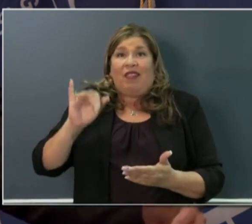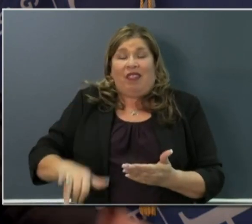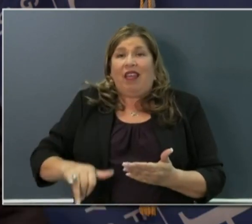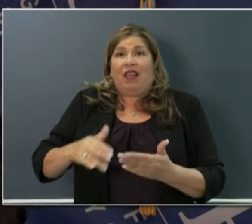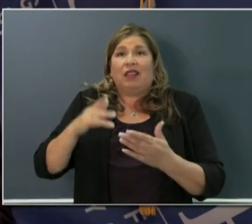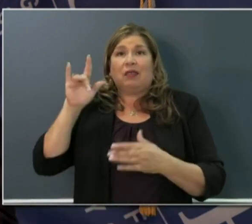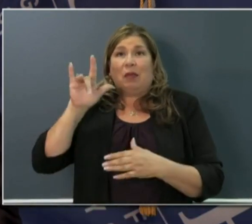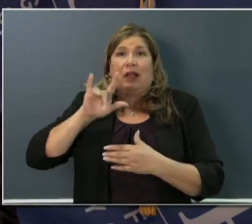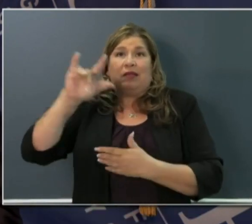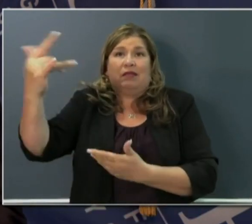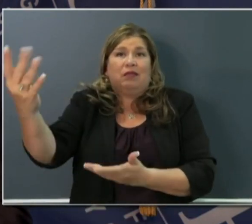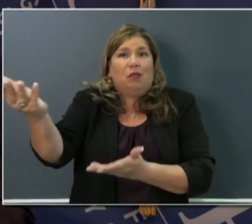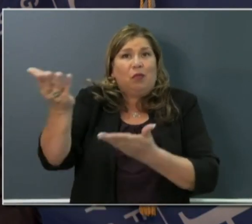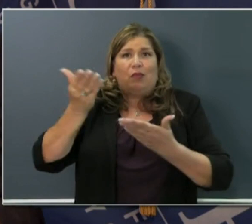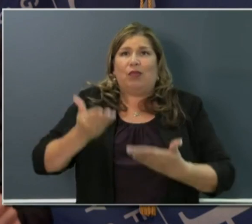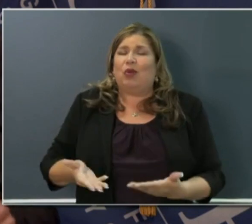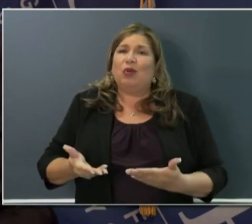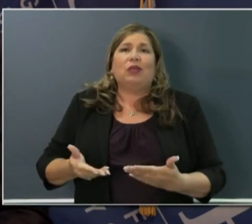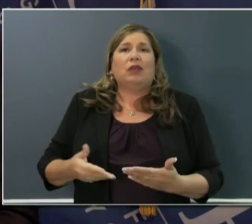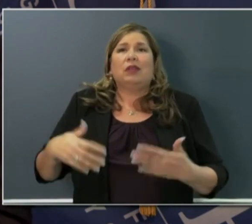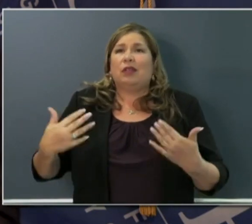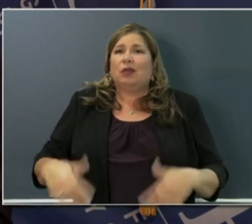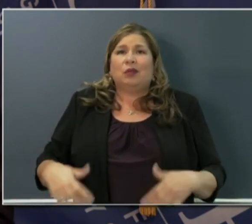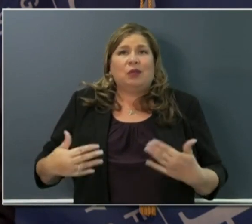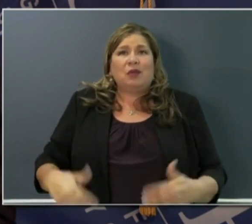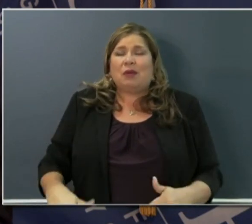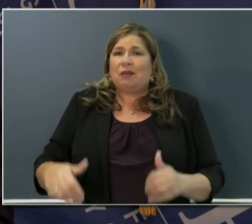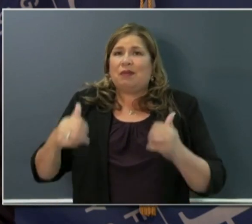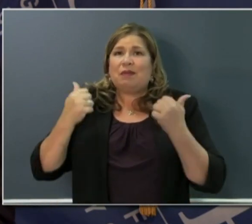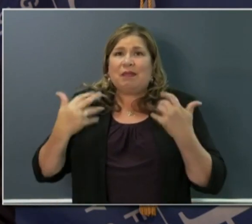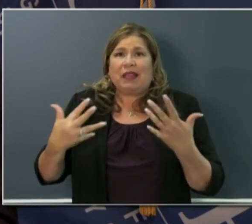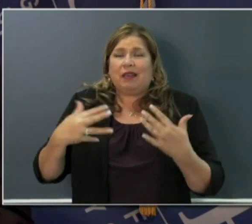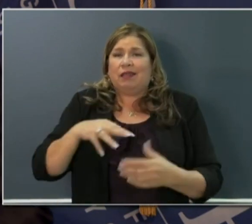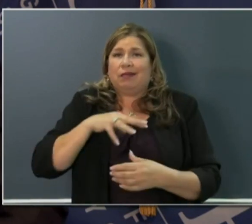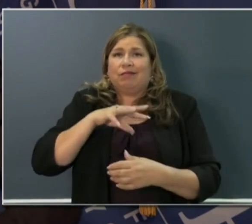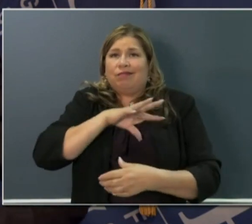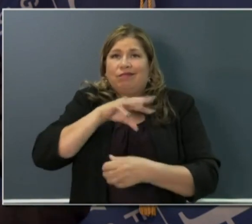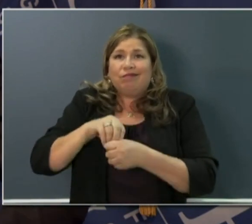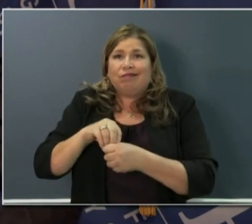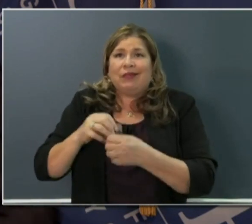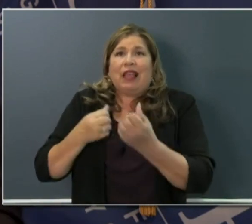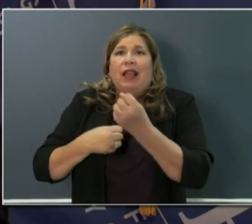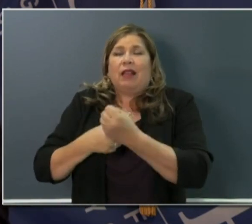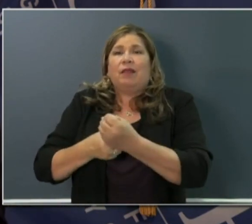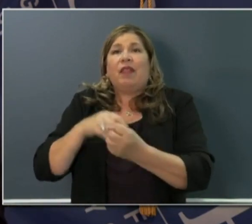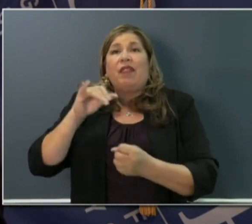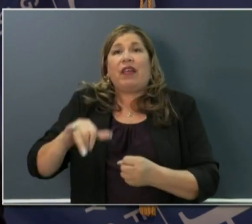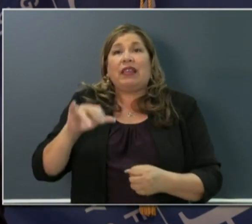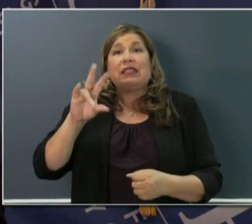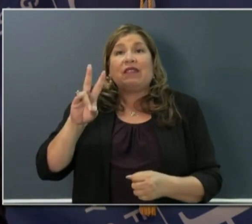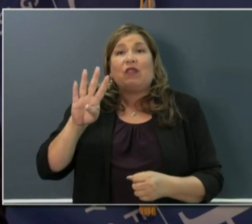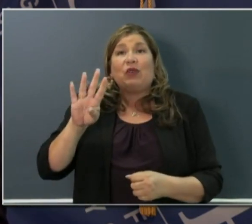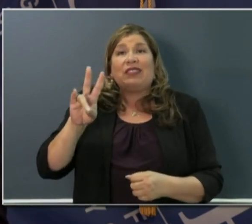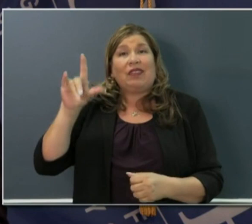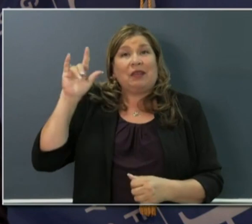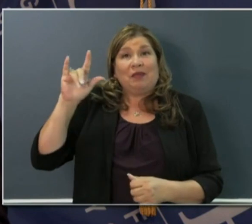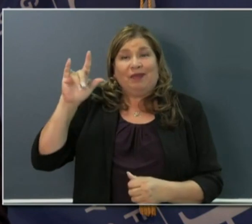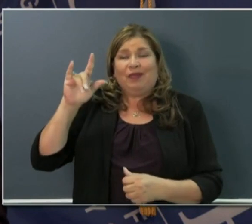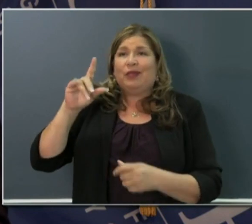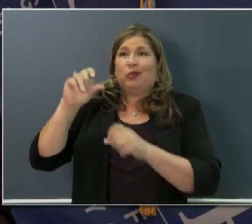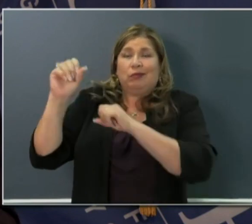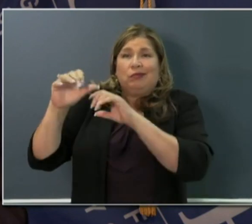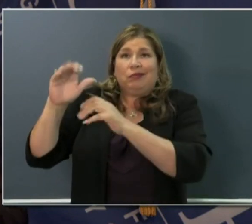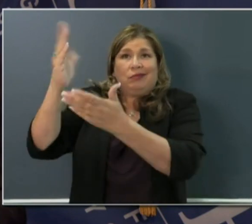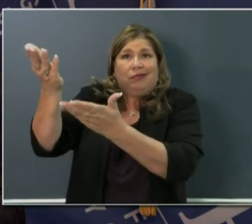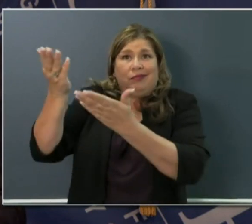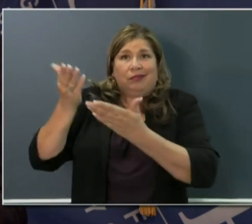is all hands on deck, or at least on board specifically to that 747. It's just indication of the work that's being done.